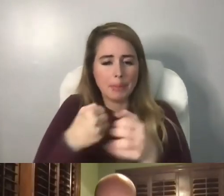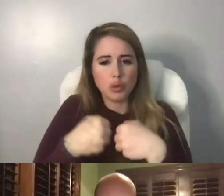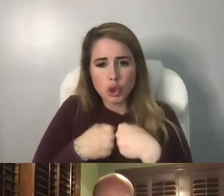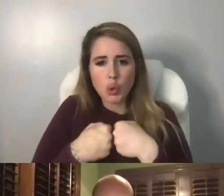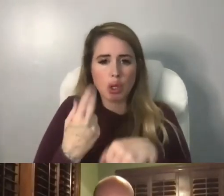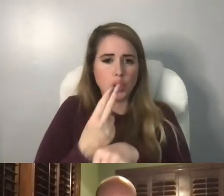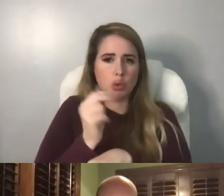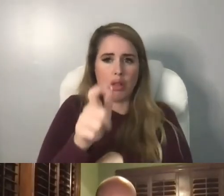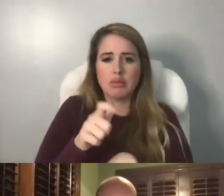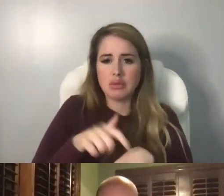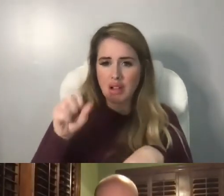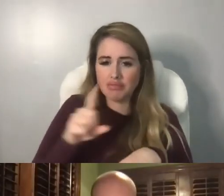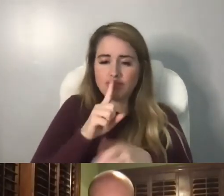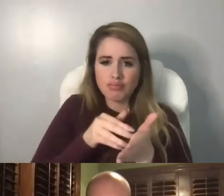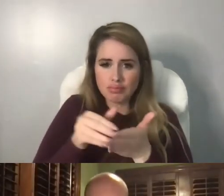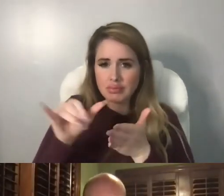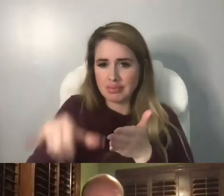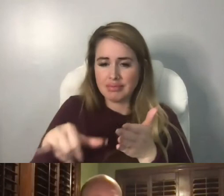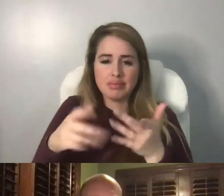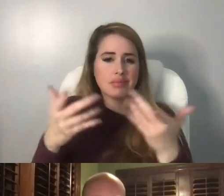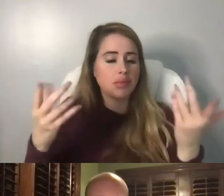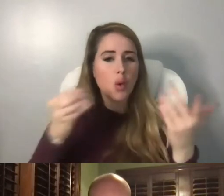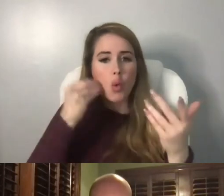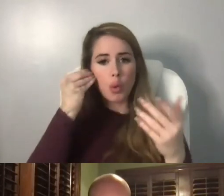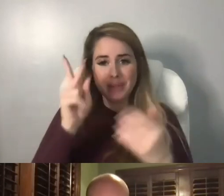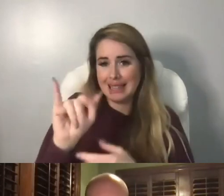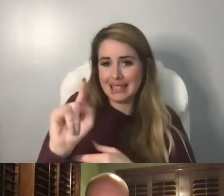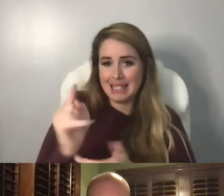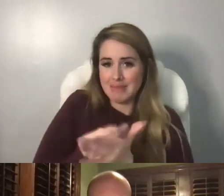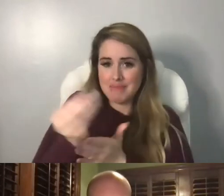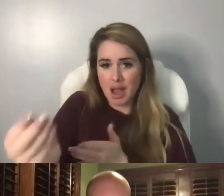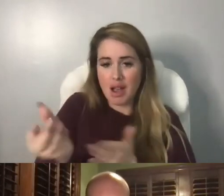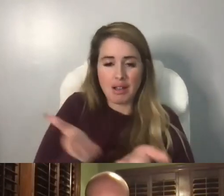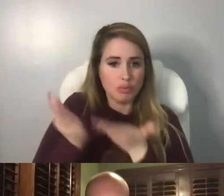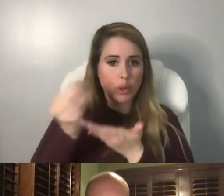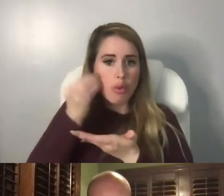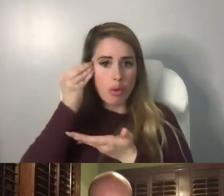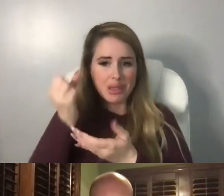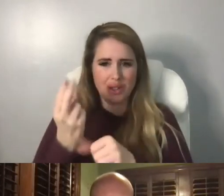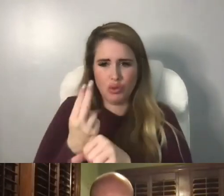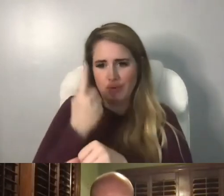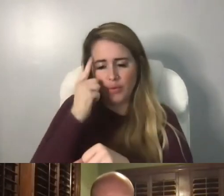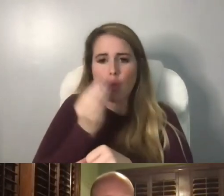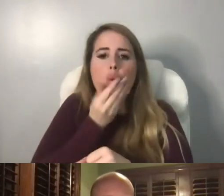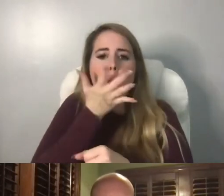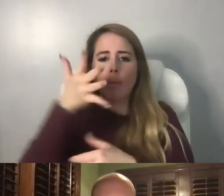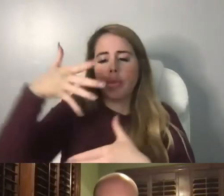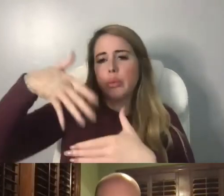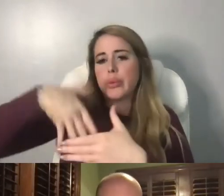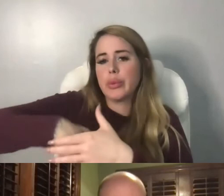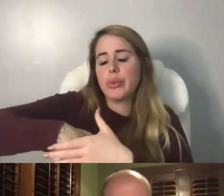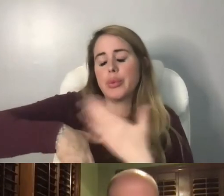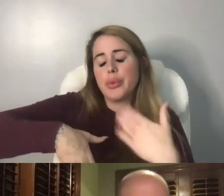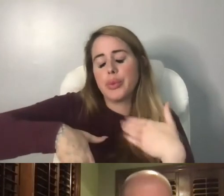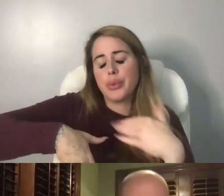time, very frequently. They have home kits that you can purchase on your own and use them, or you can go to a therapist to get it. So that's great.